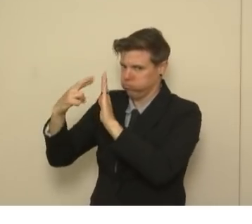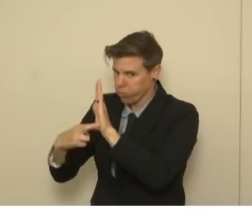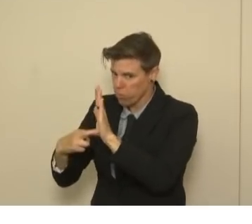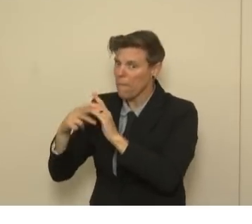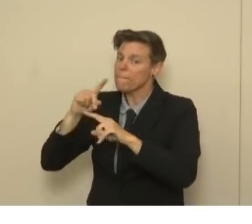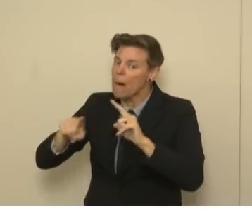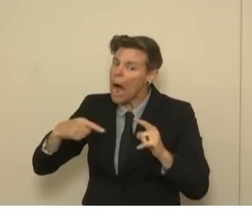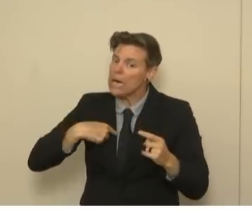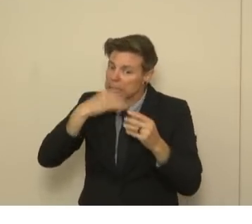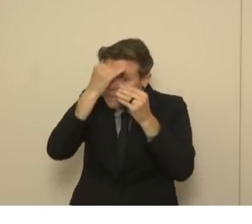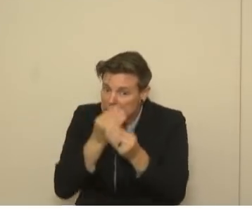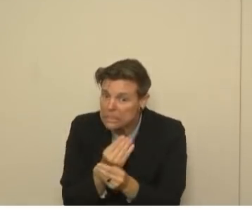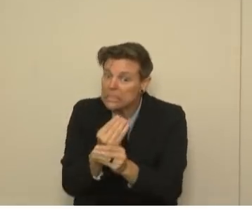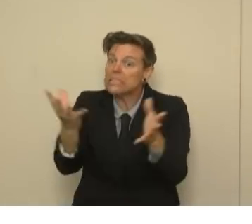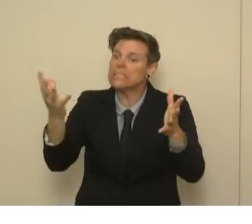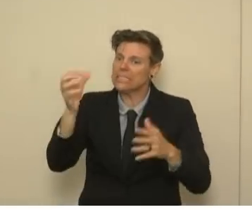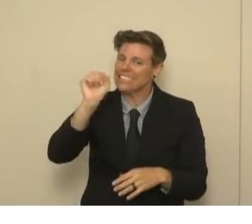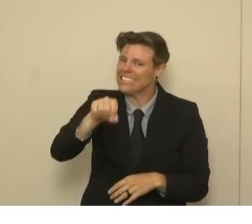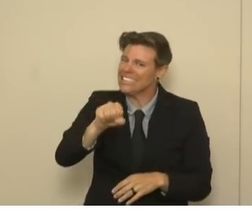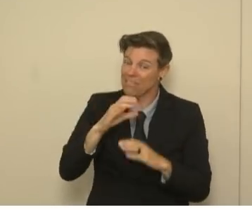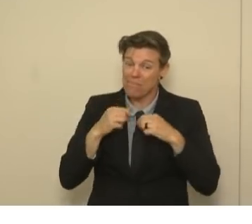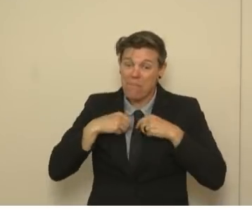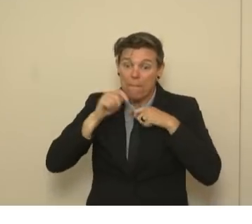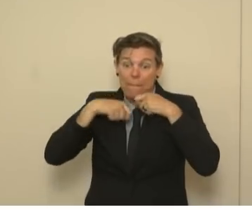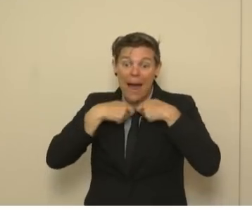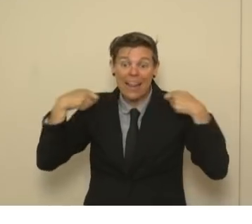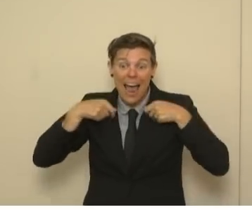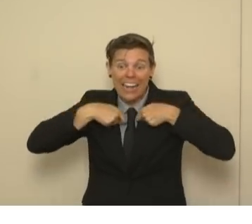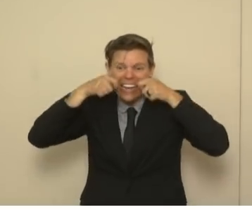they're not very well protected. And a really strange